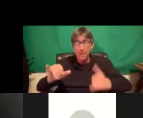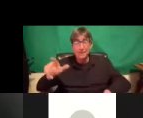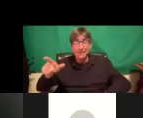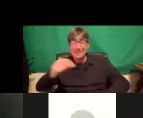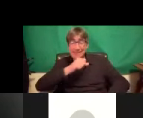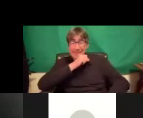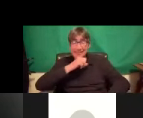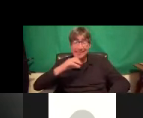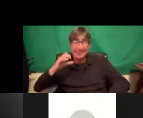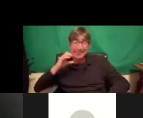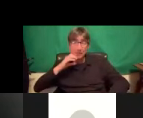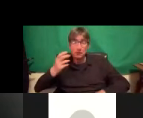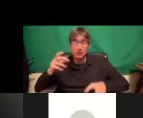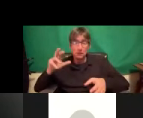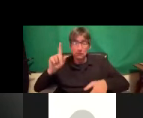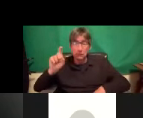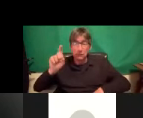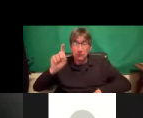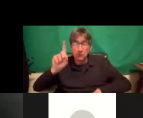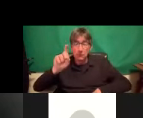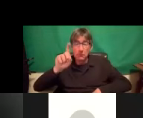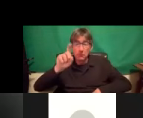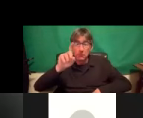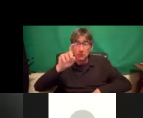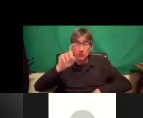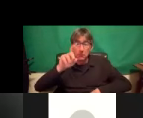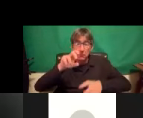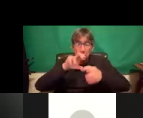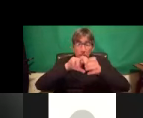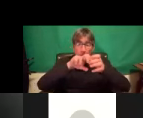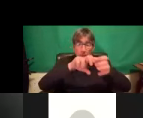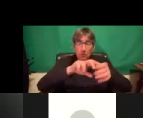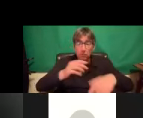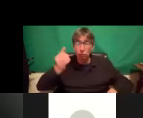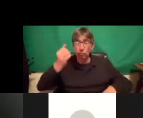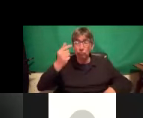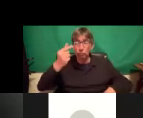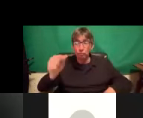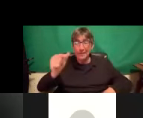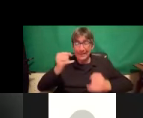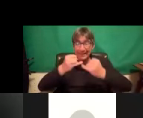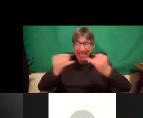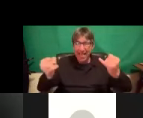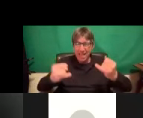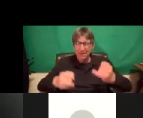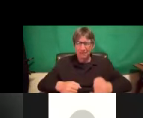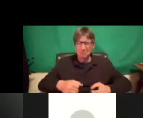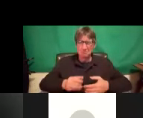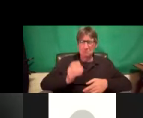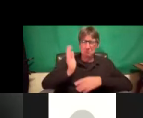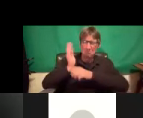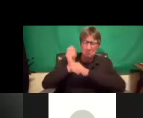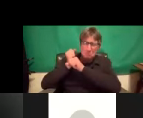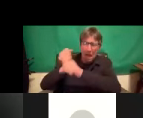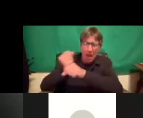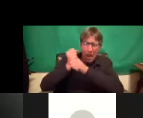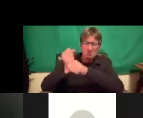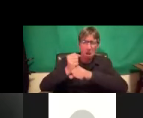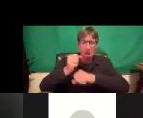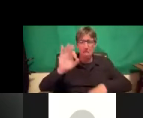green line with people who are going to Red Sox and other venues that is already very heavily used by the Longwood medical